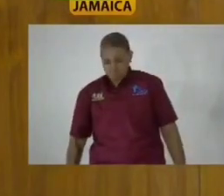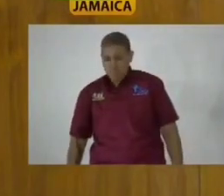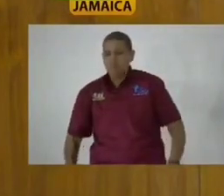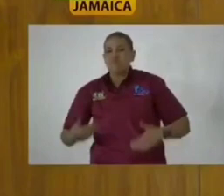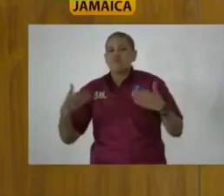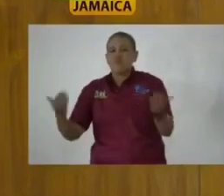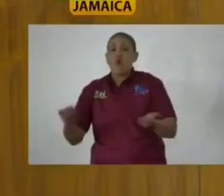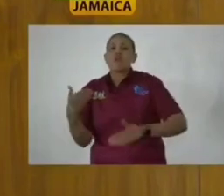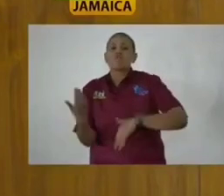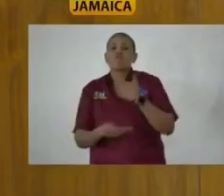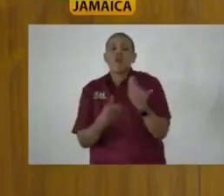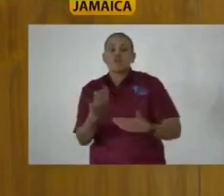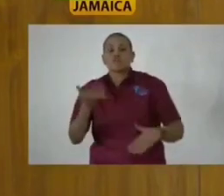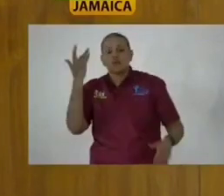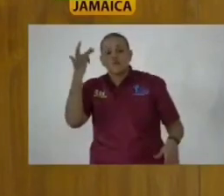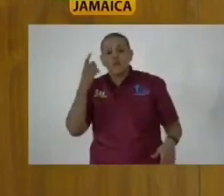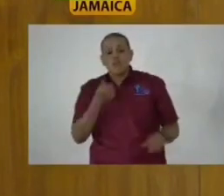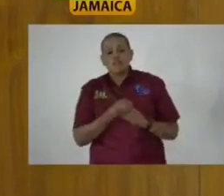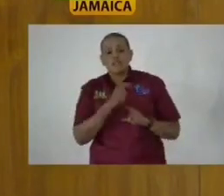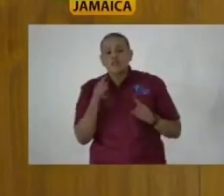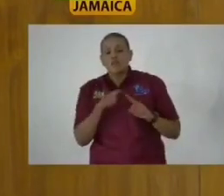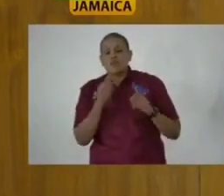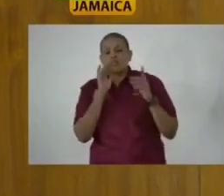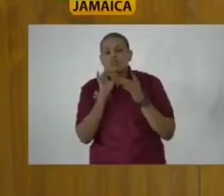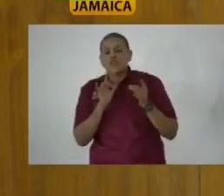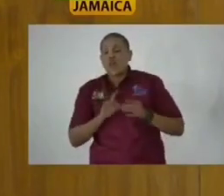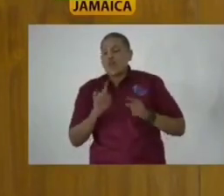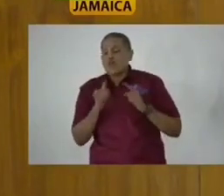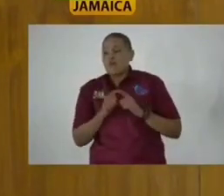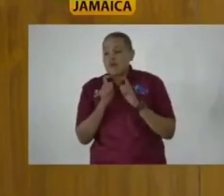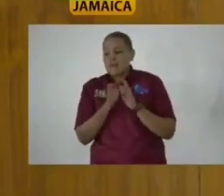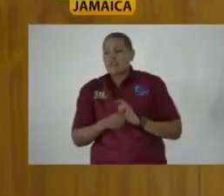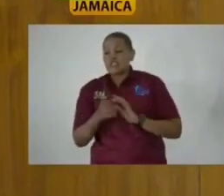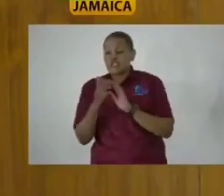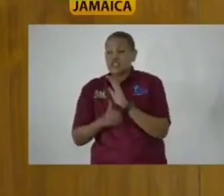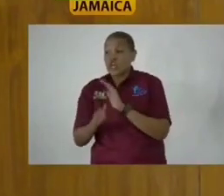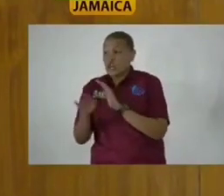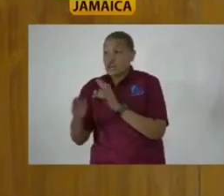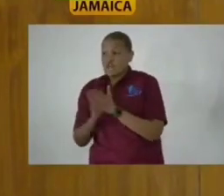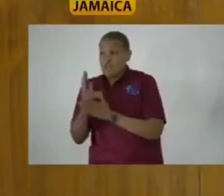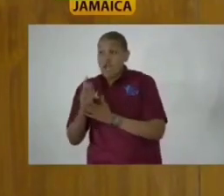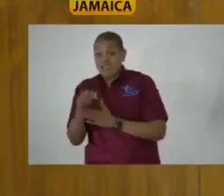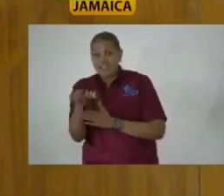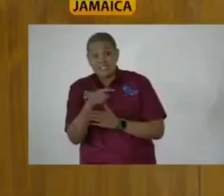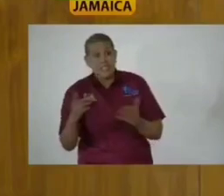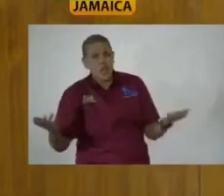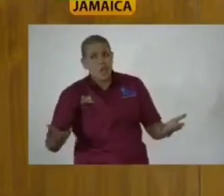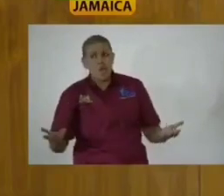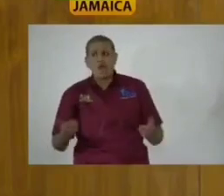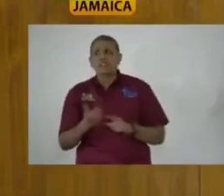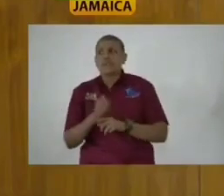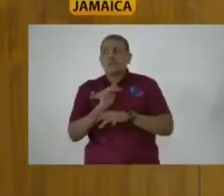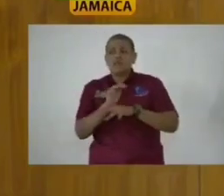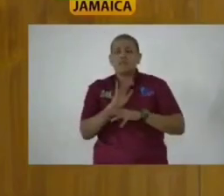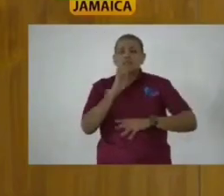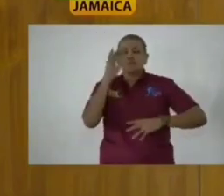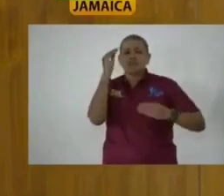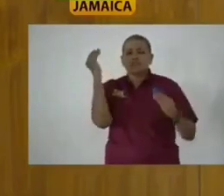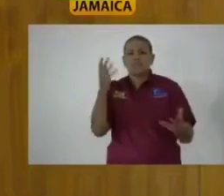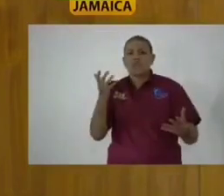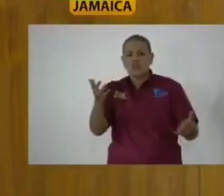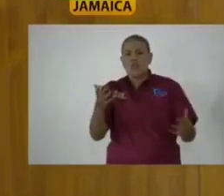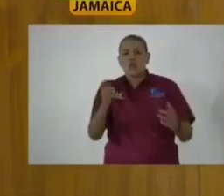on the process. Because when you talk about amending the Charter of Rights, and what the minister said is that we want